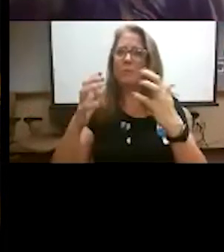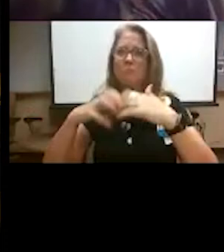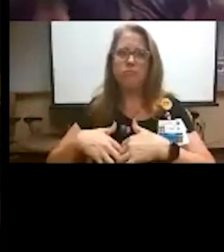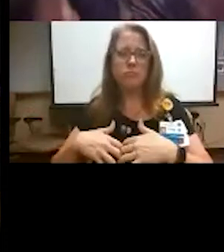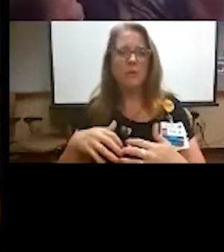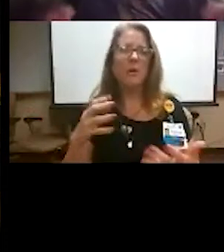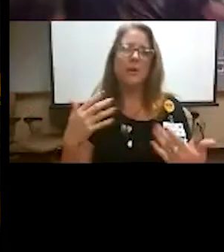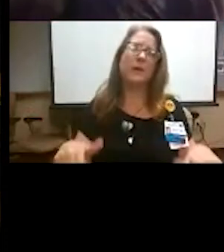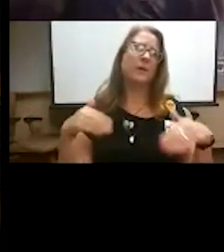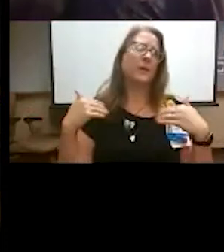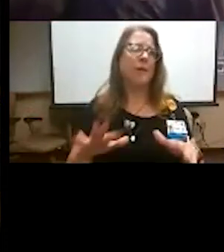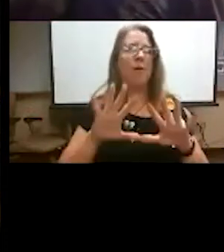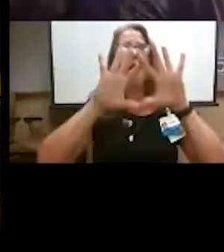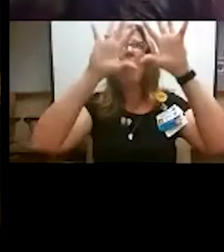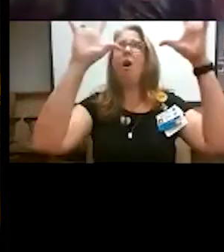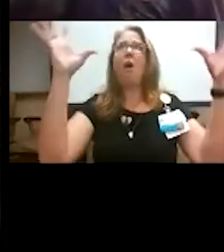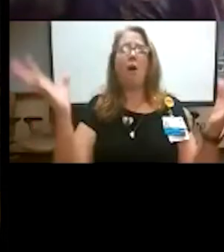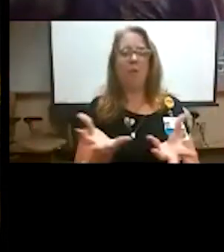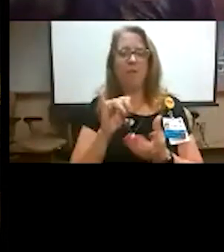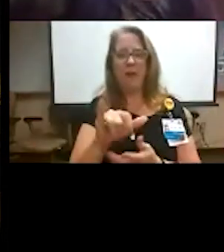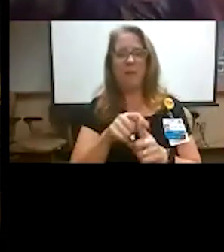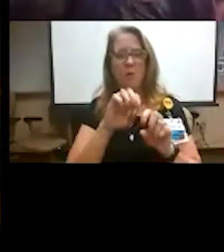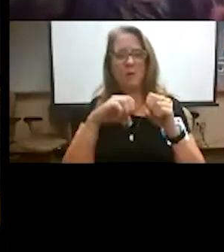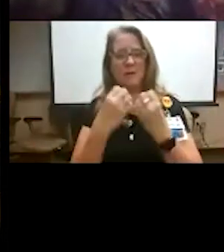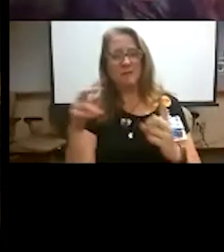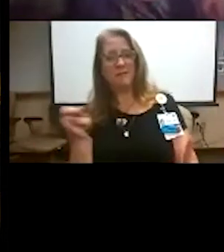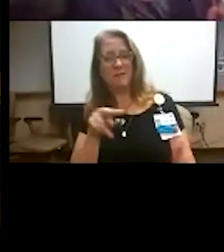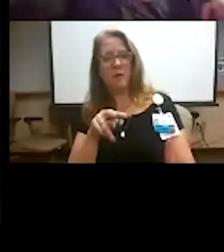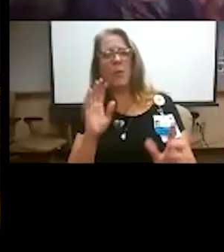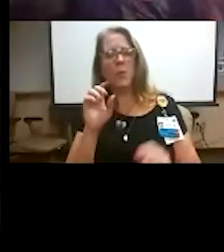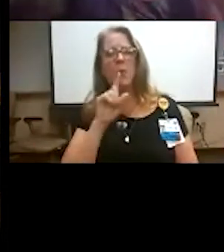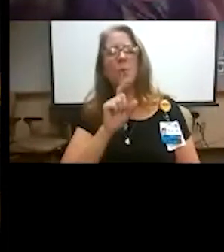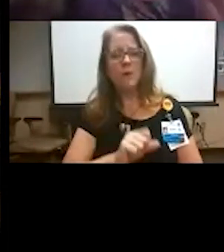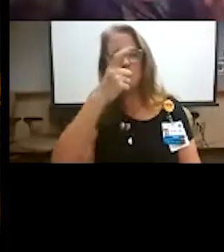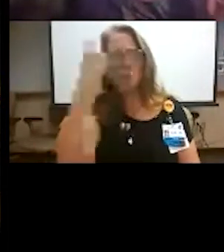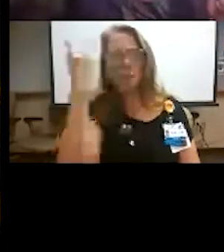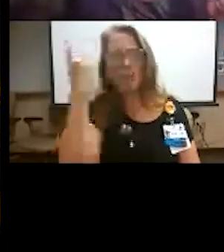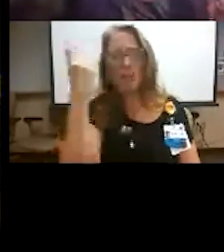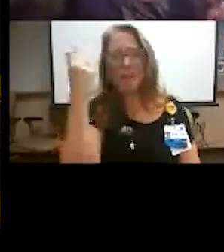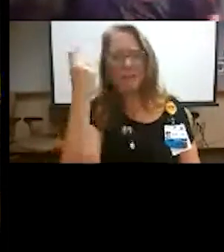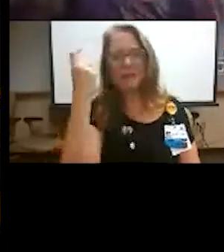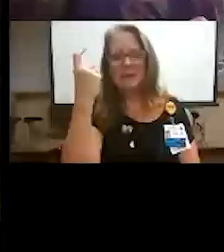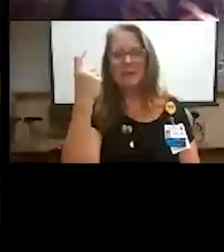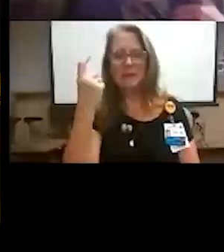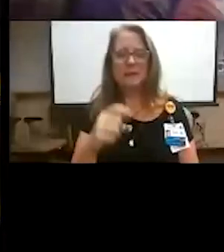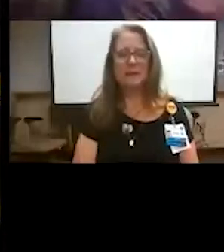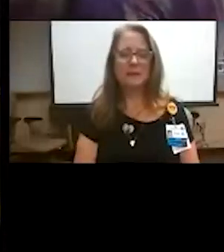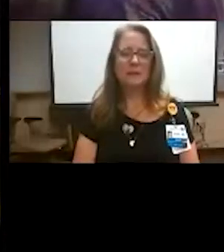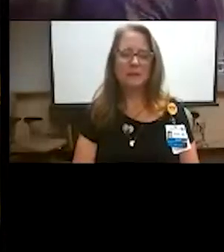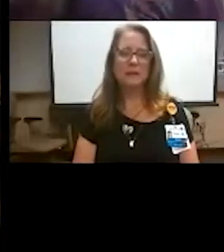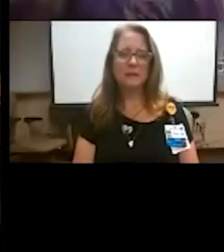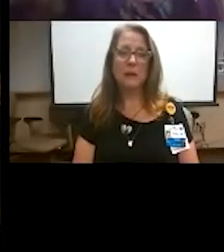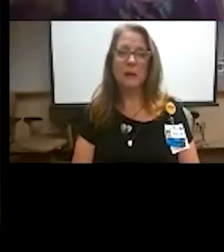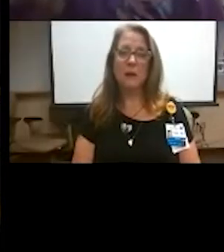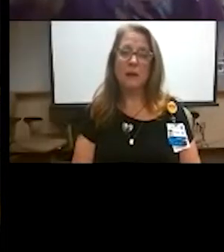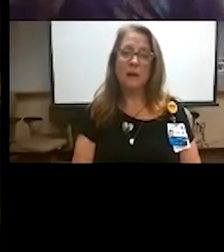these, from an organizational viewpoint, can be considered traumatic to the organization as a whole. I